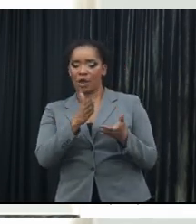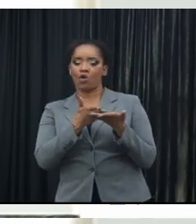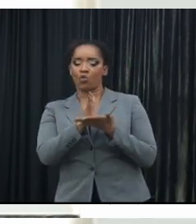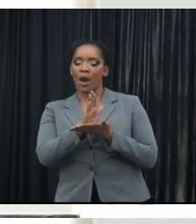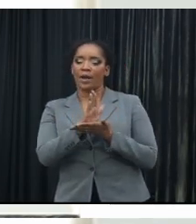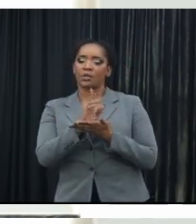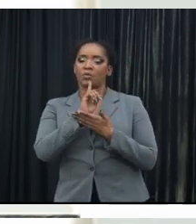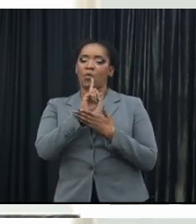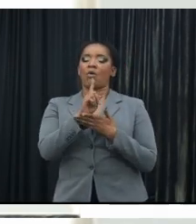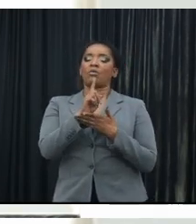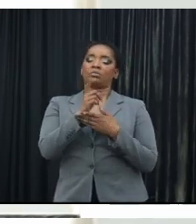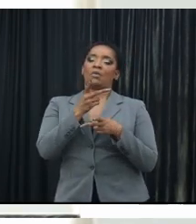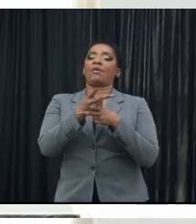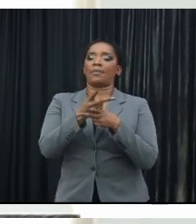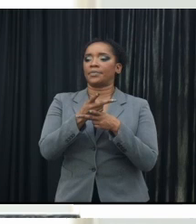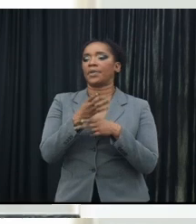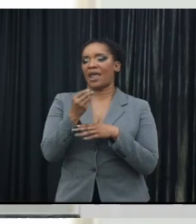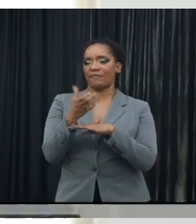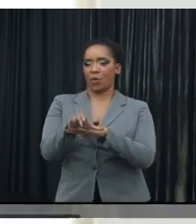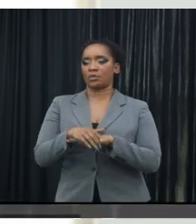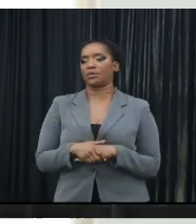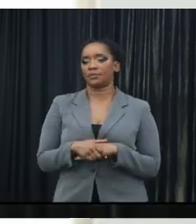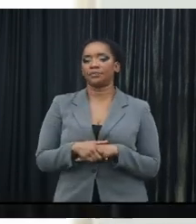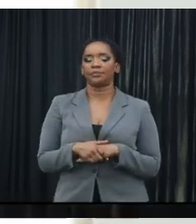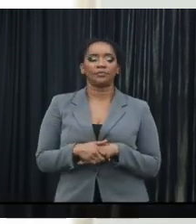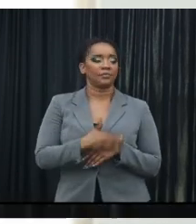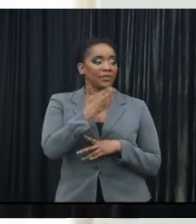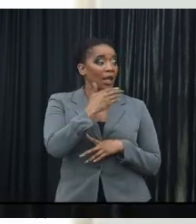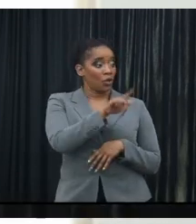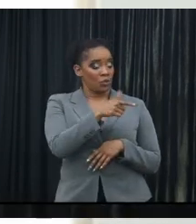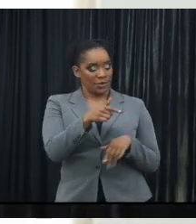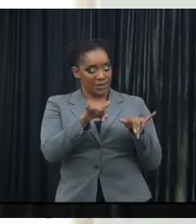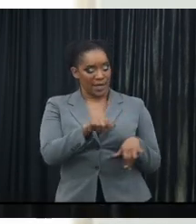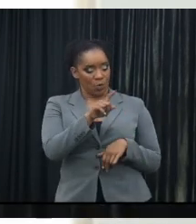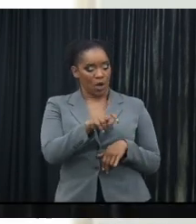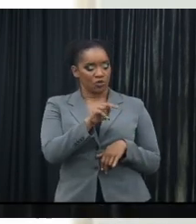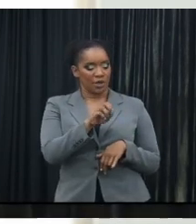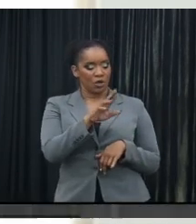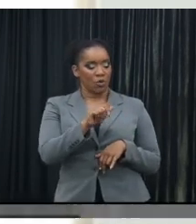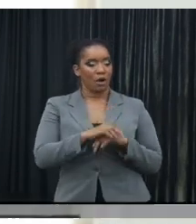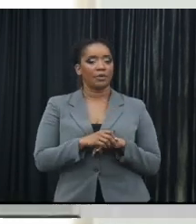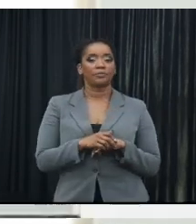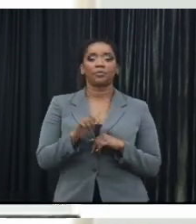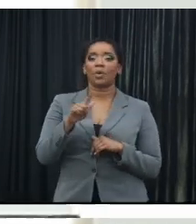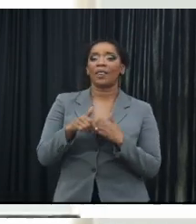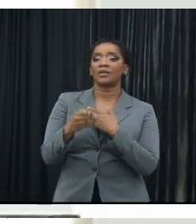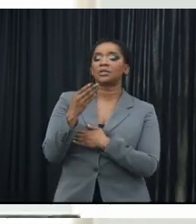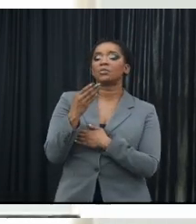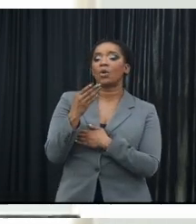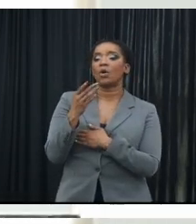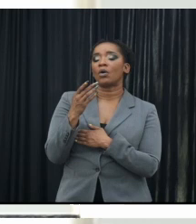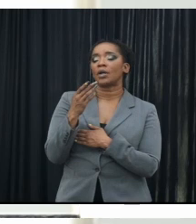enforced. Thank you, Amy, and same question to you, Nedra. So this morning, you will